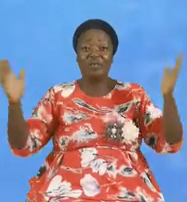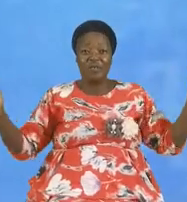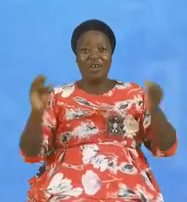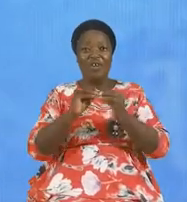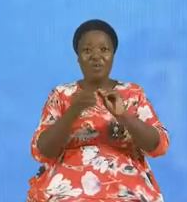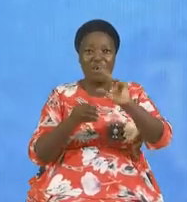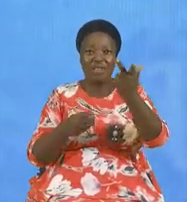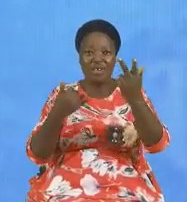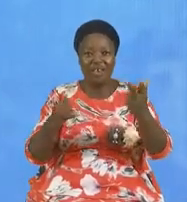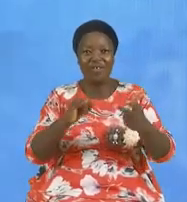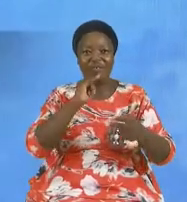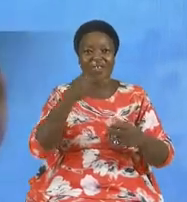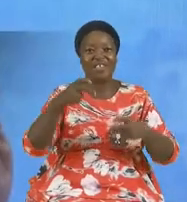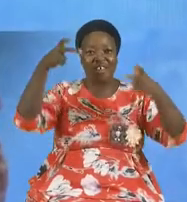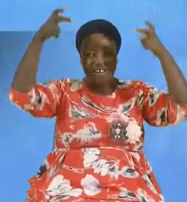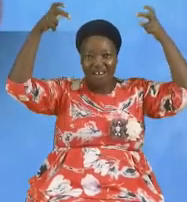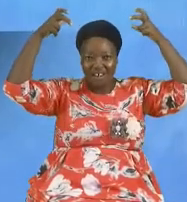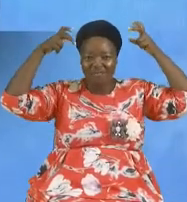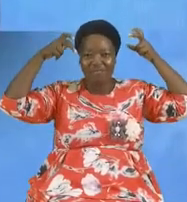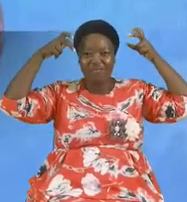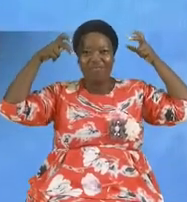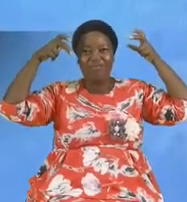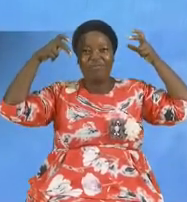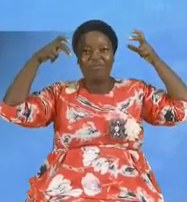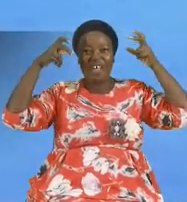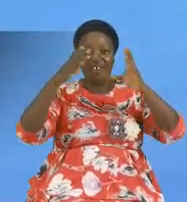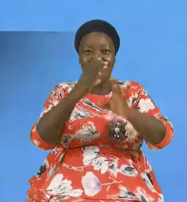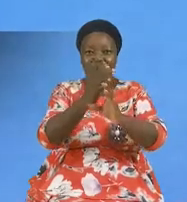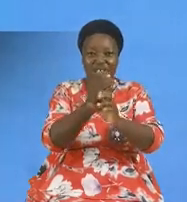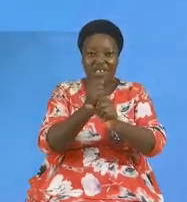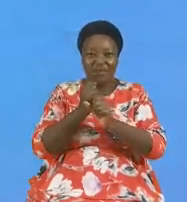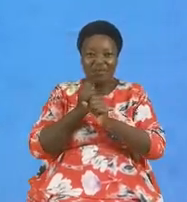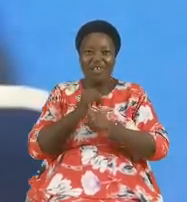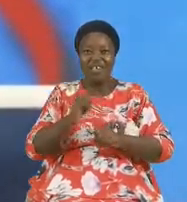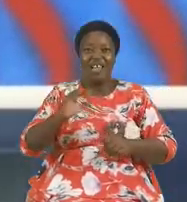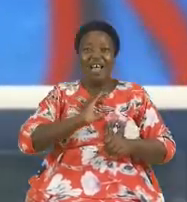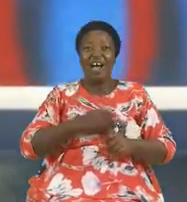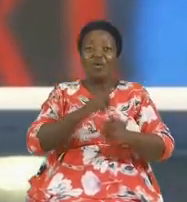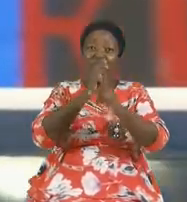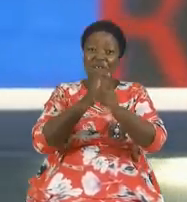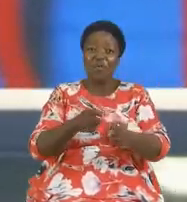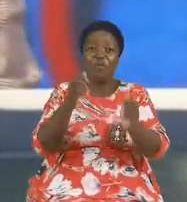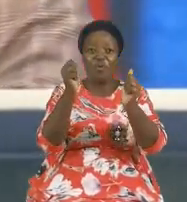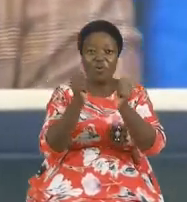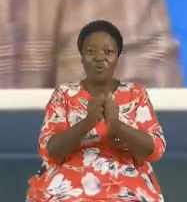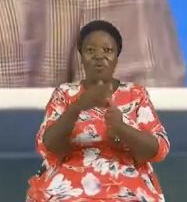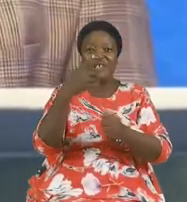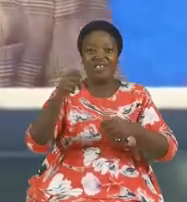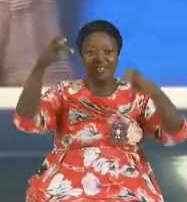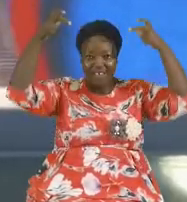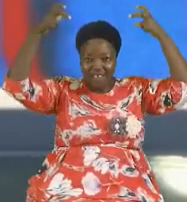two is the crucifixion. Number three now is the crown. Receiving